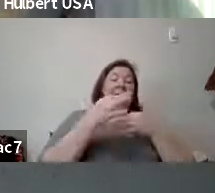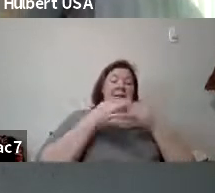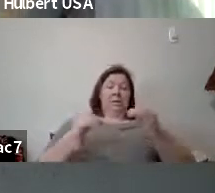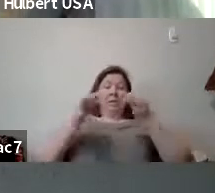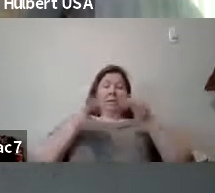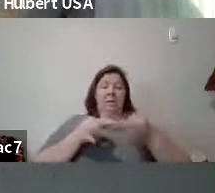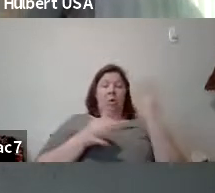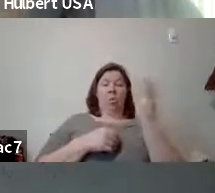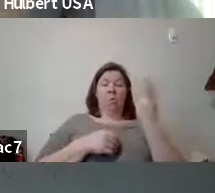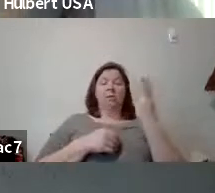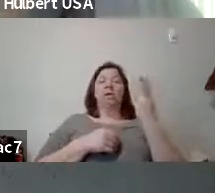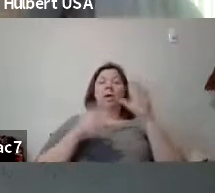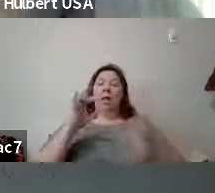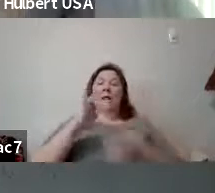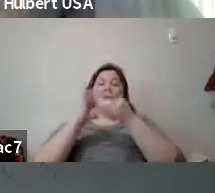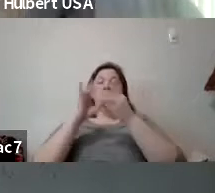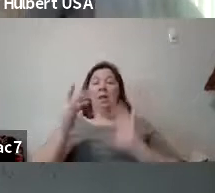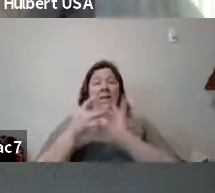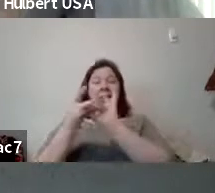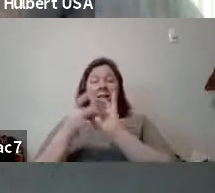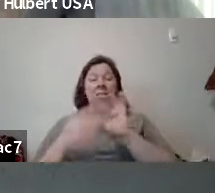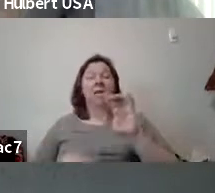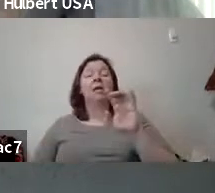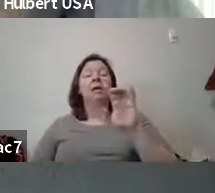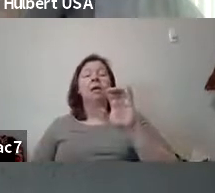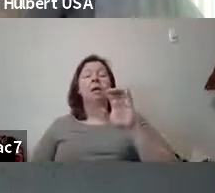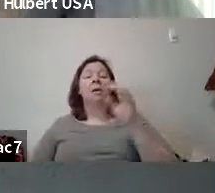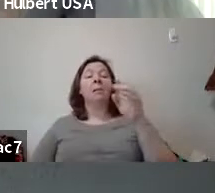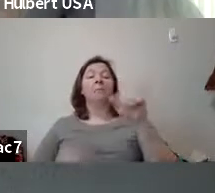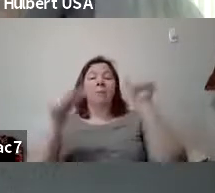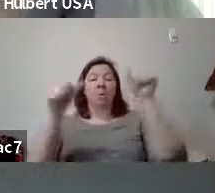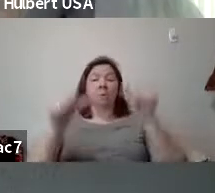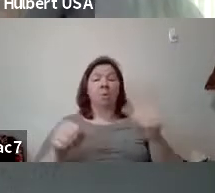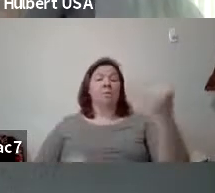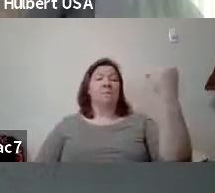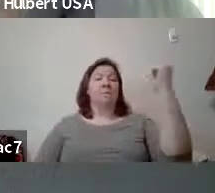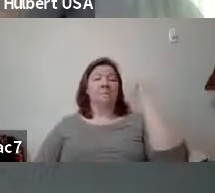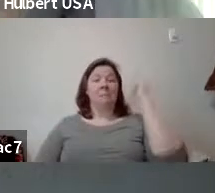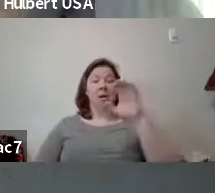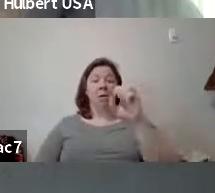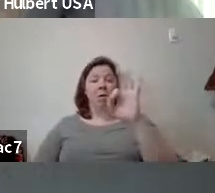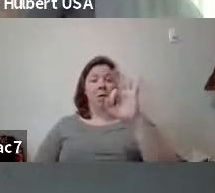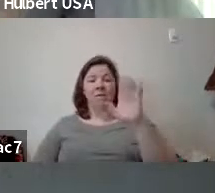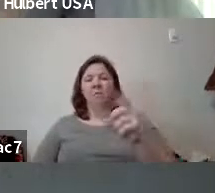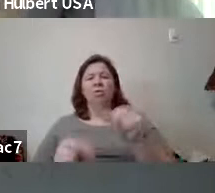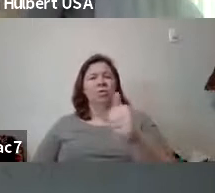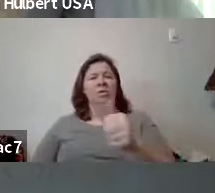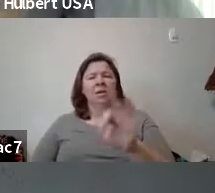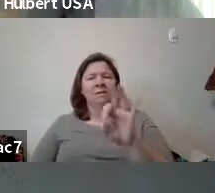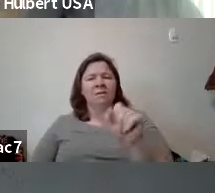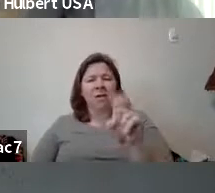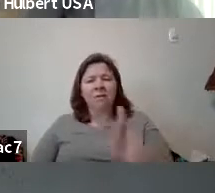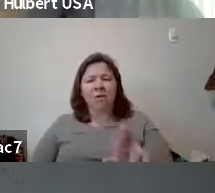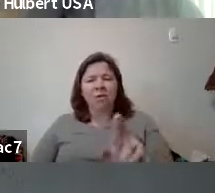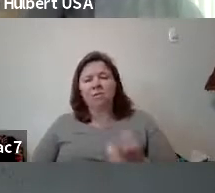back office. So if you are a guest here today and still sitting on the fence, oh gosh, do yourself a favor. Just